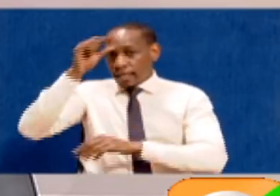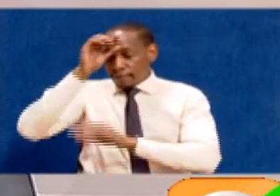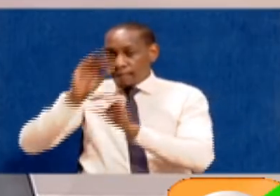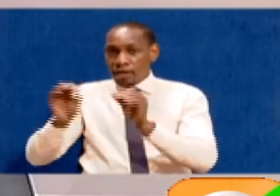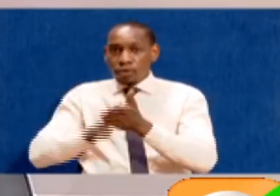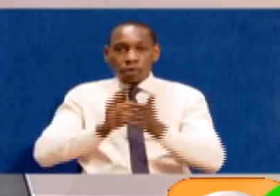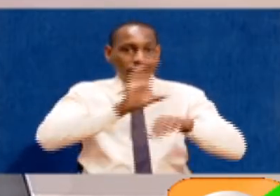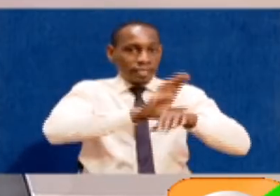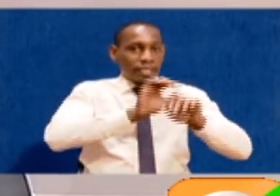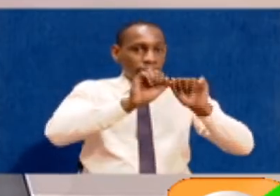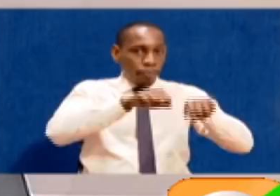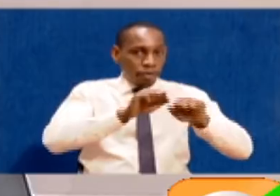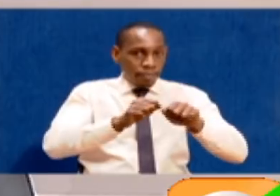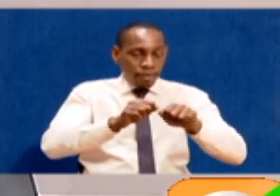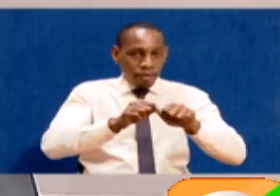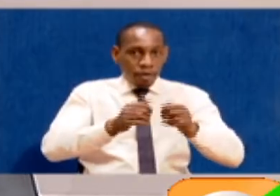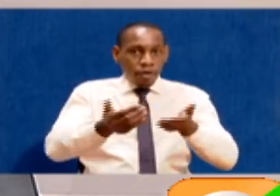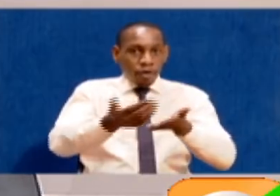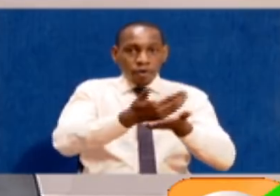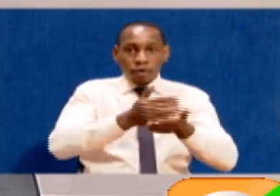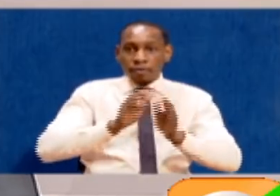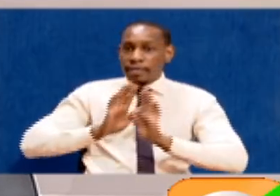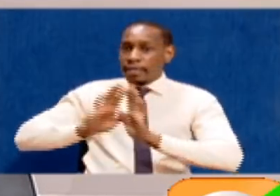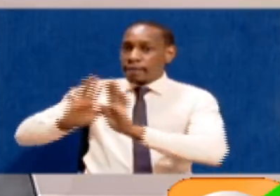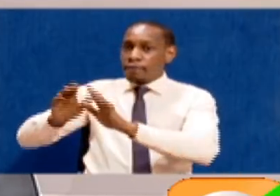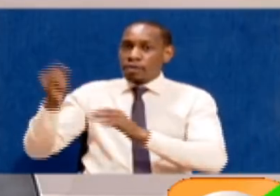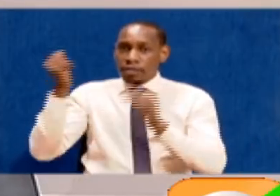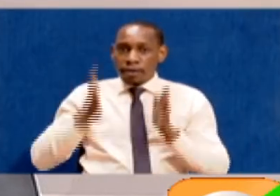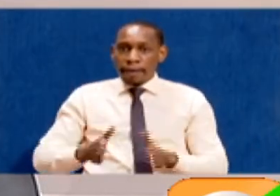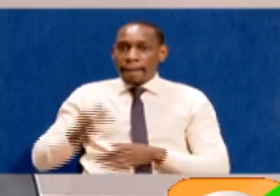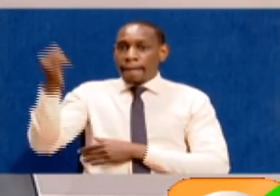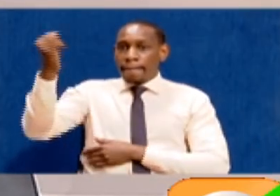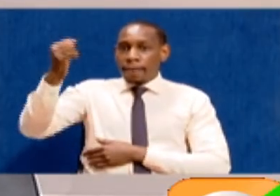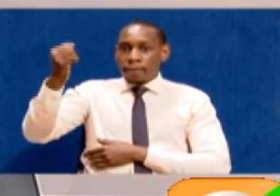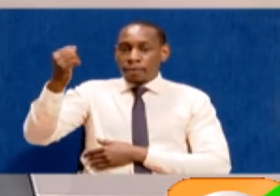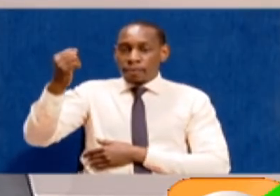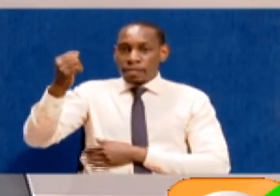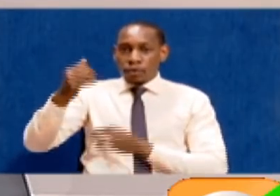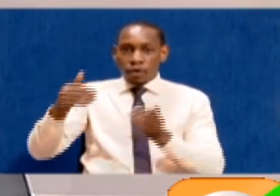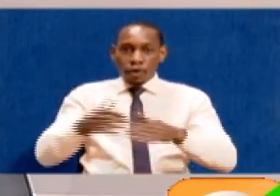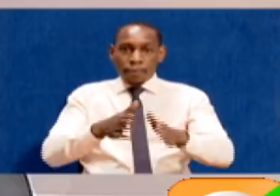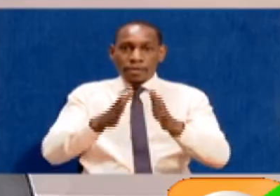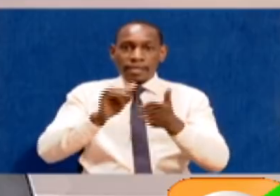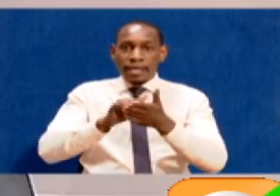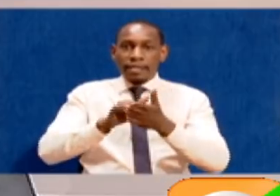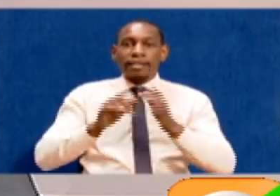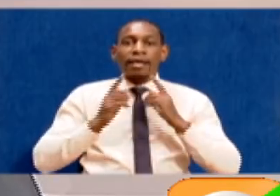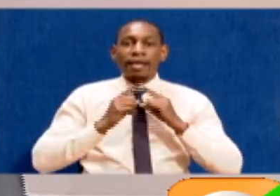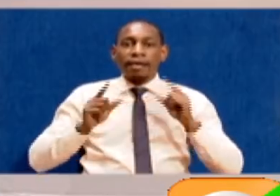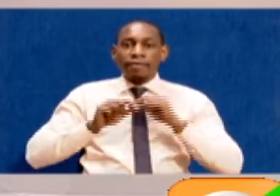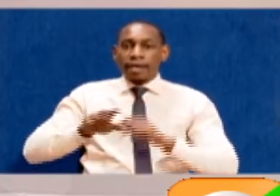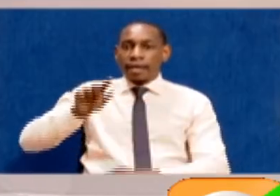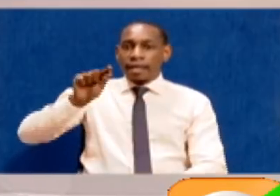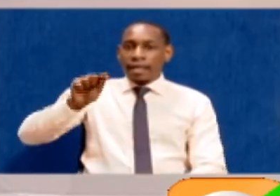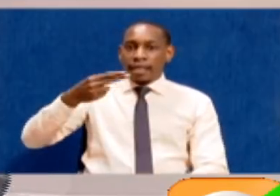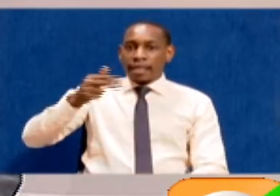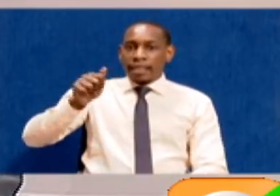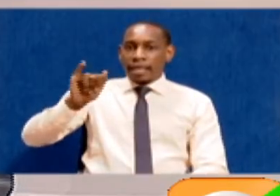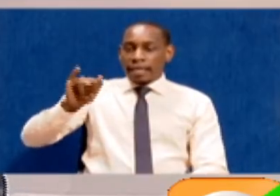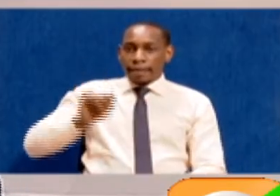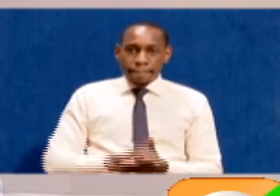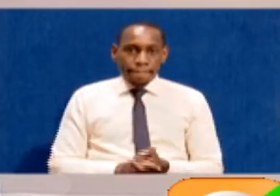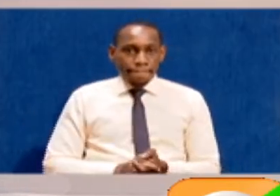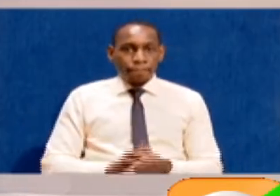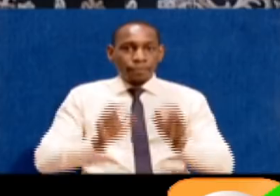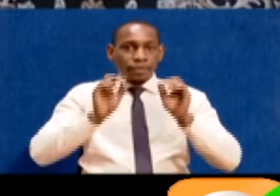government. The church can collectively deny politicians political platforms. Okay, that's from Reverend Thai Yawoles.